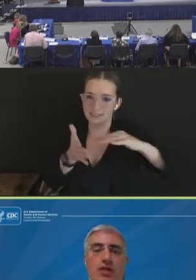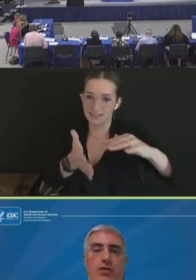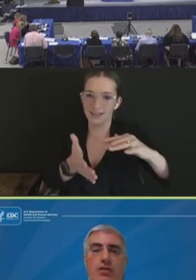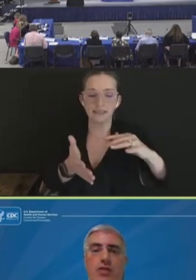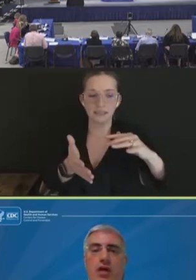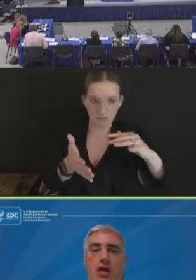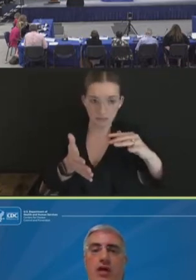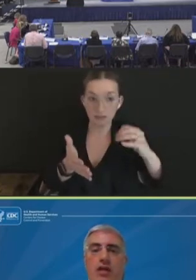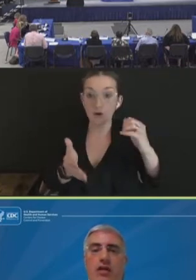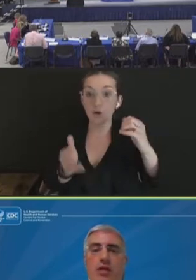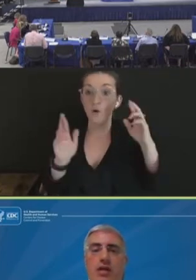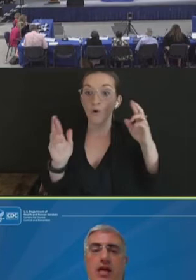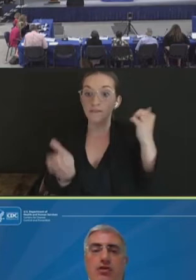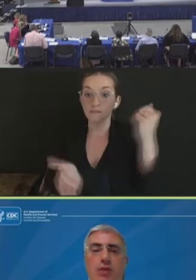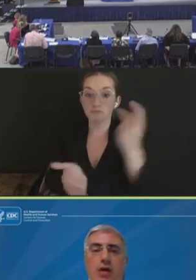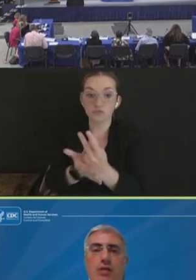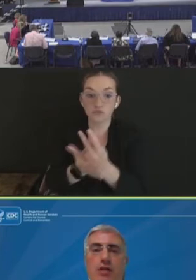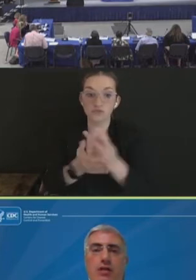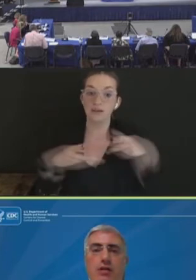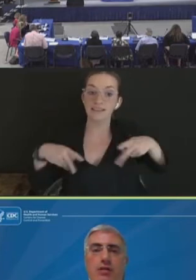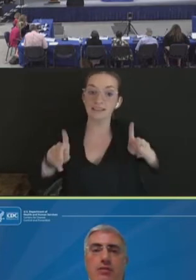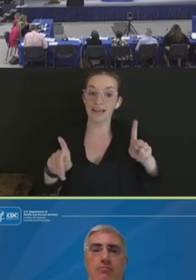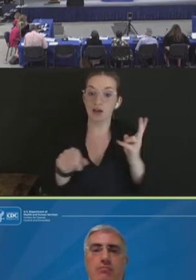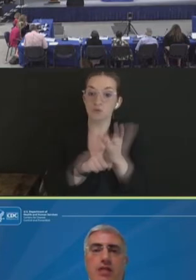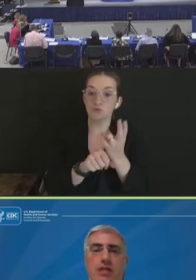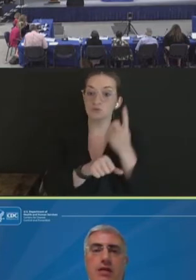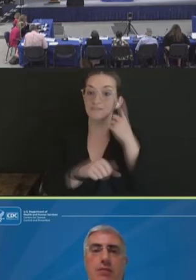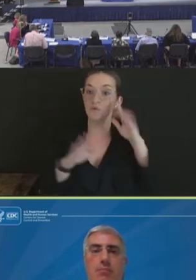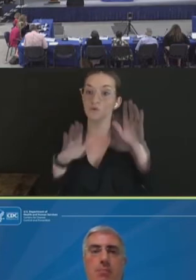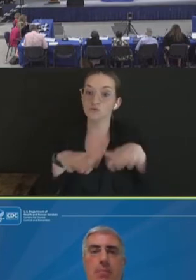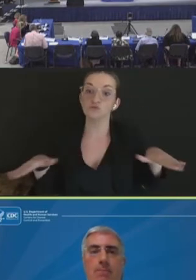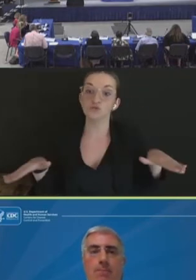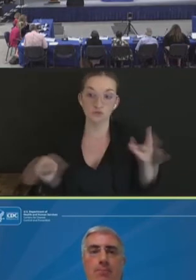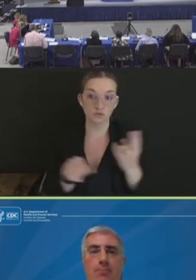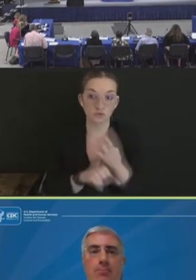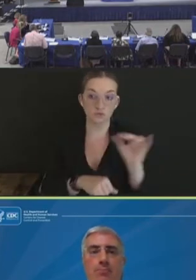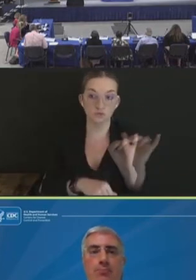of Jynneos in pediatric populations. Next slide.